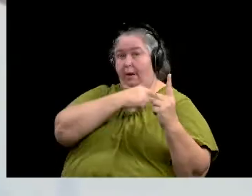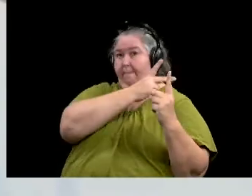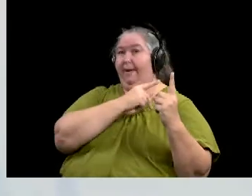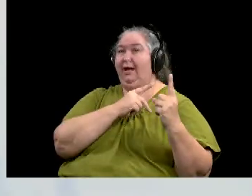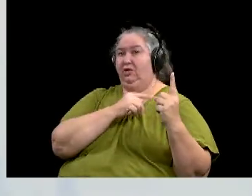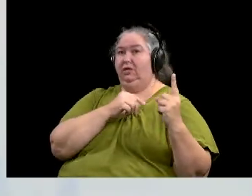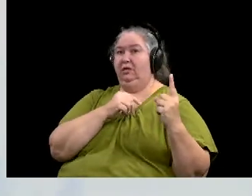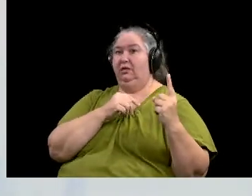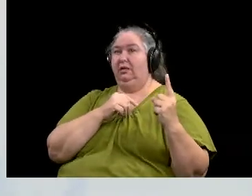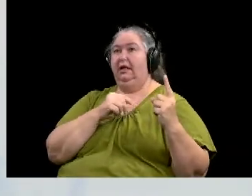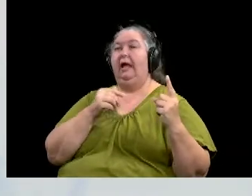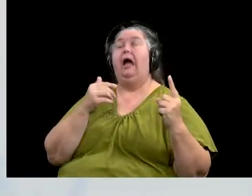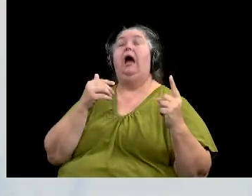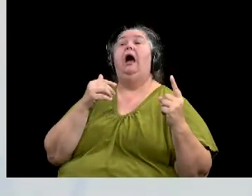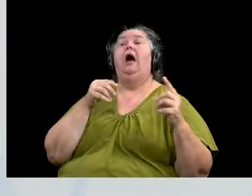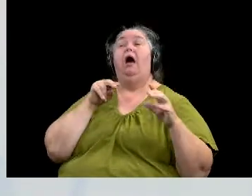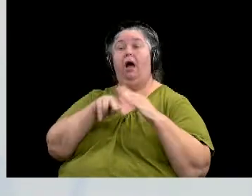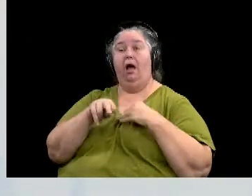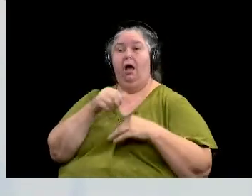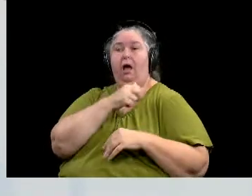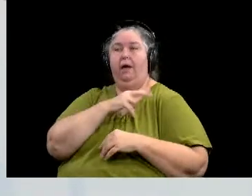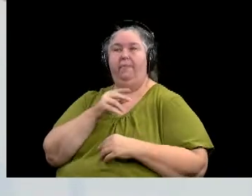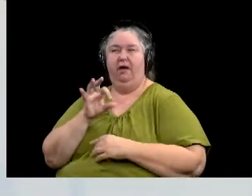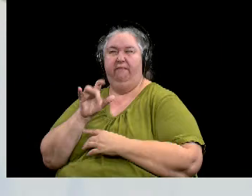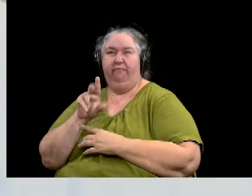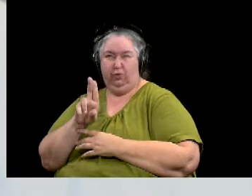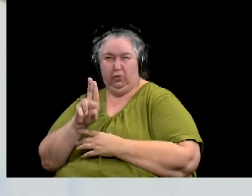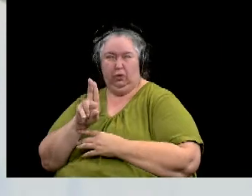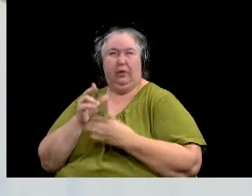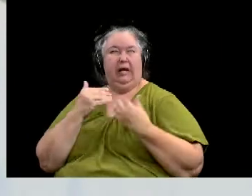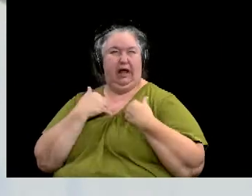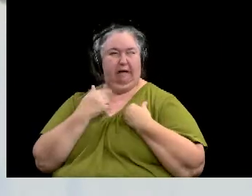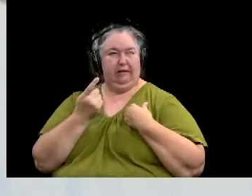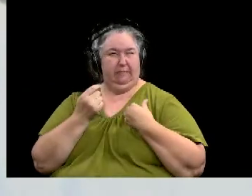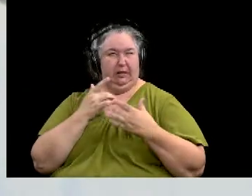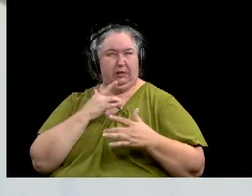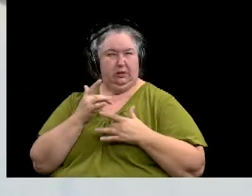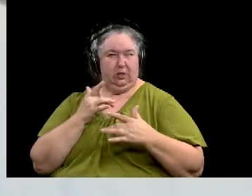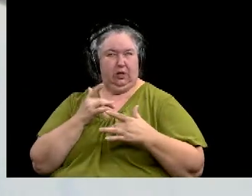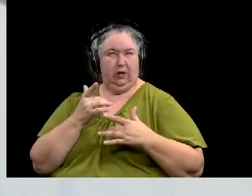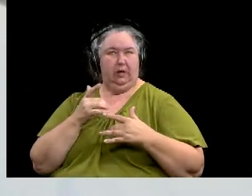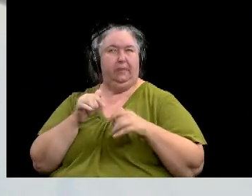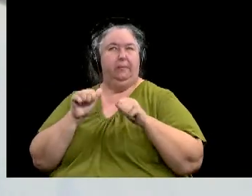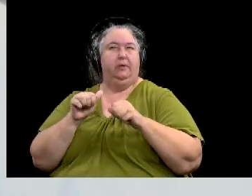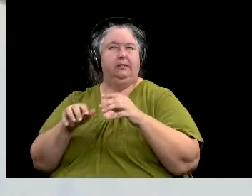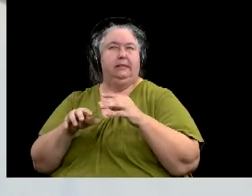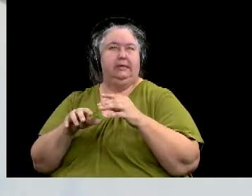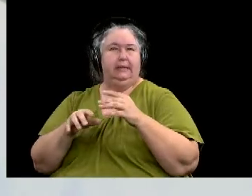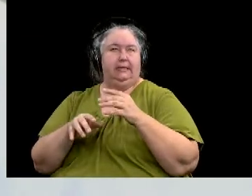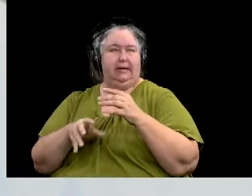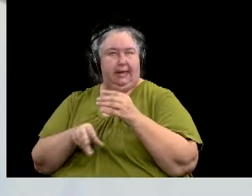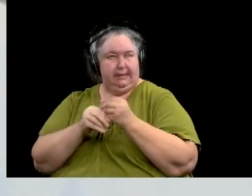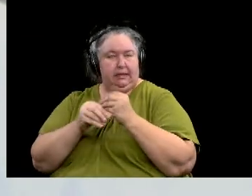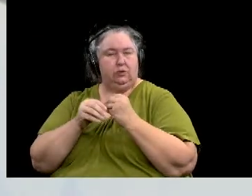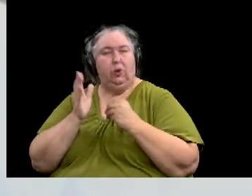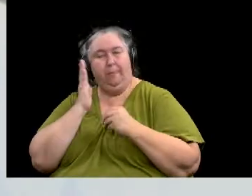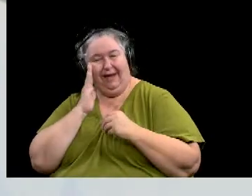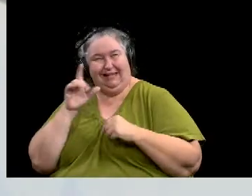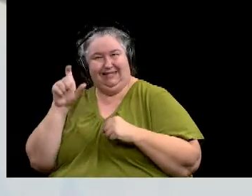some concern about the potential additional beds needed now that we're coming into flu season.